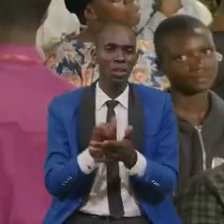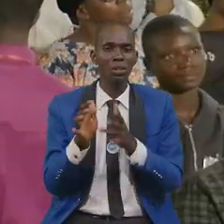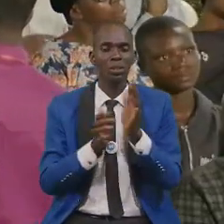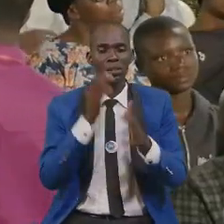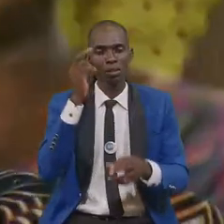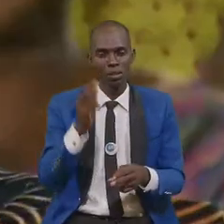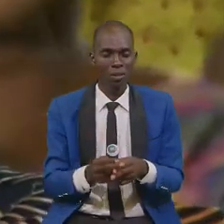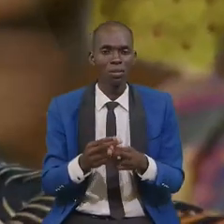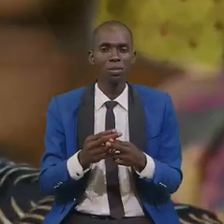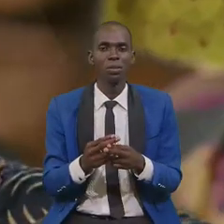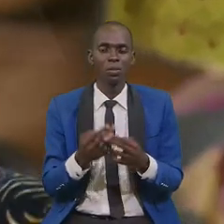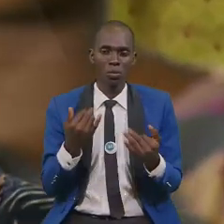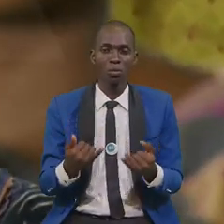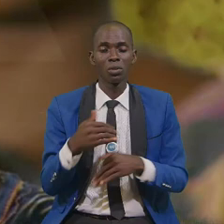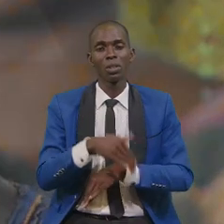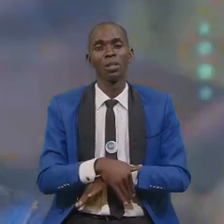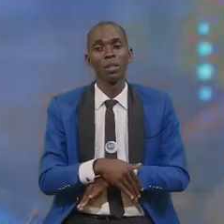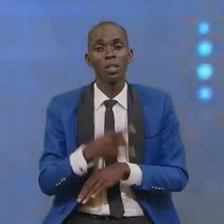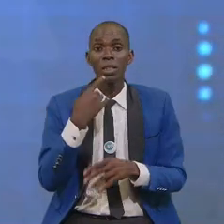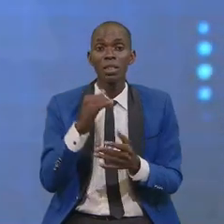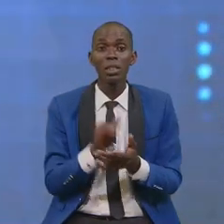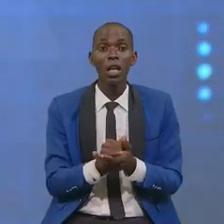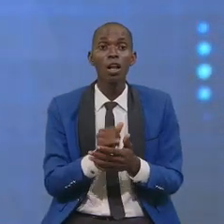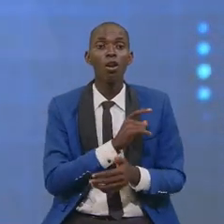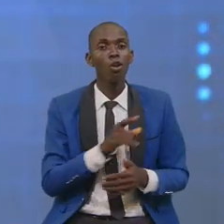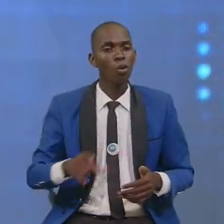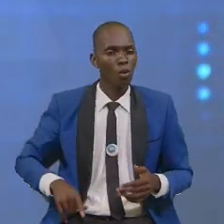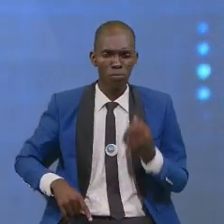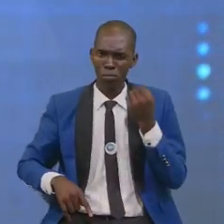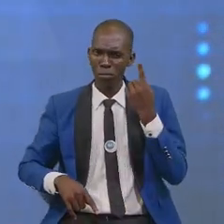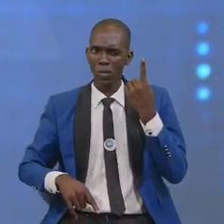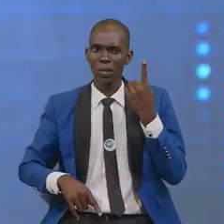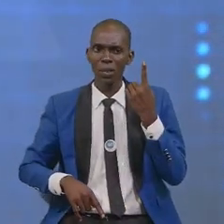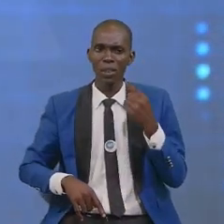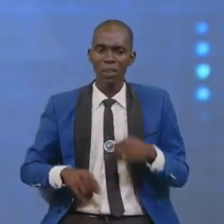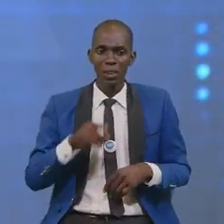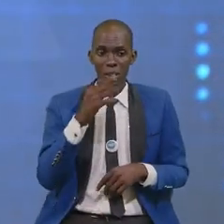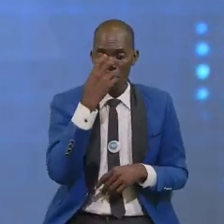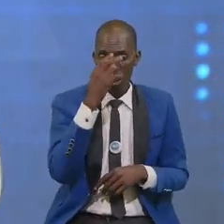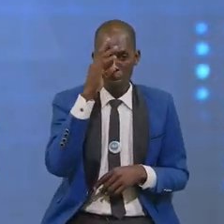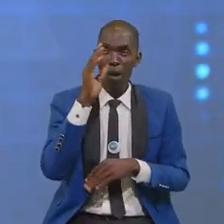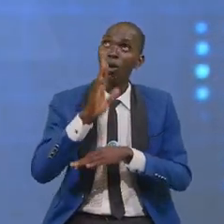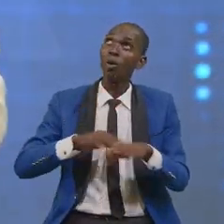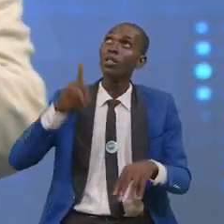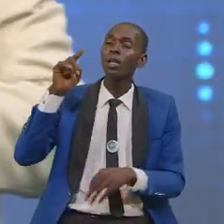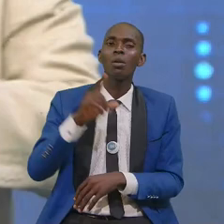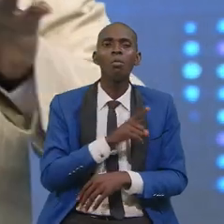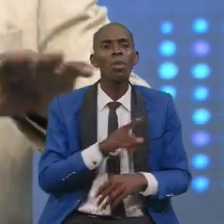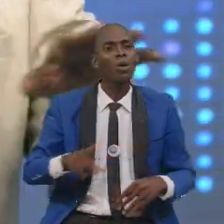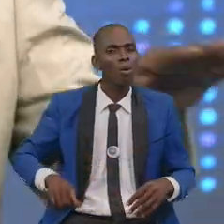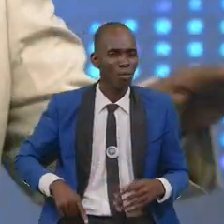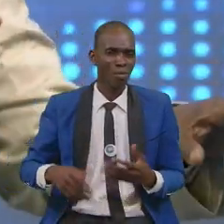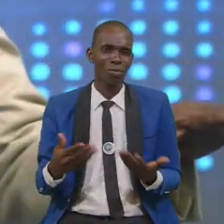you tonight. He said, Lord, understand? He called him Lord. Others have been